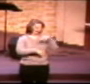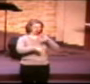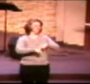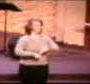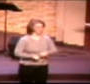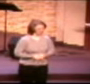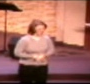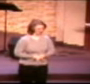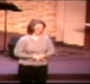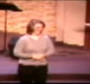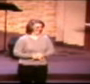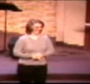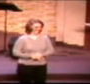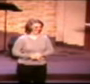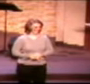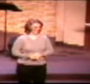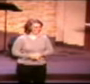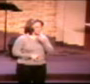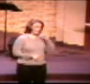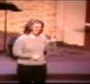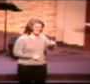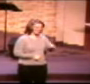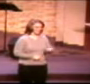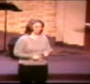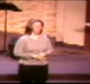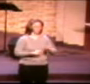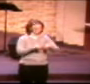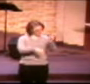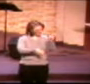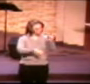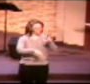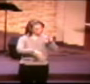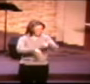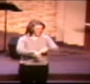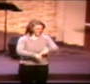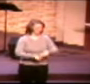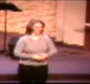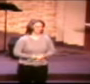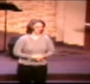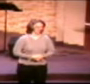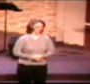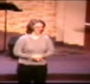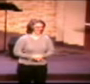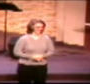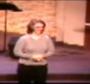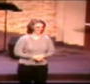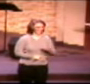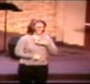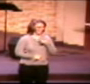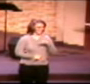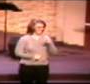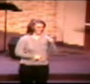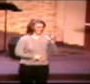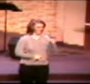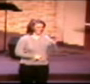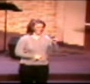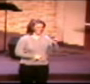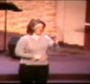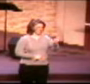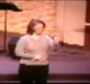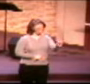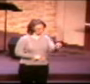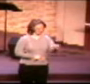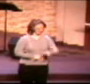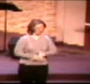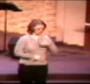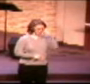course." Not yes, of course. I like of course, because